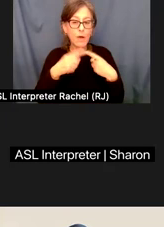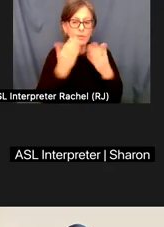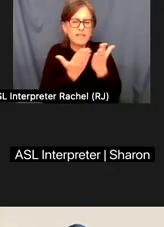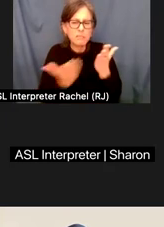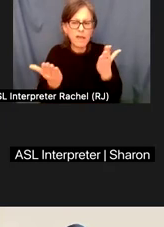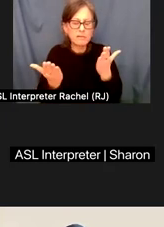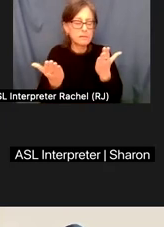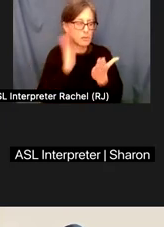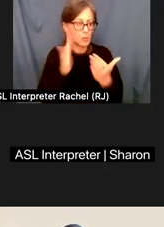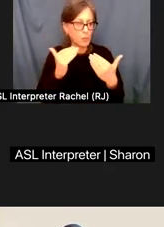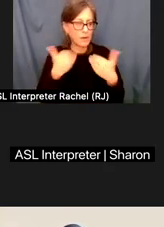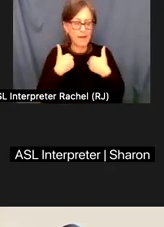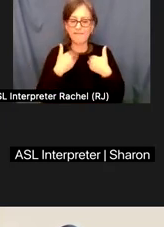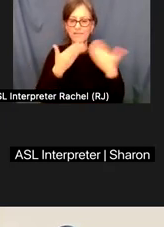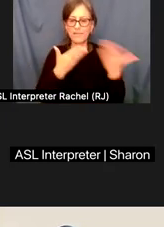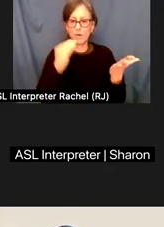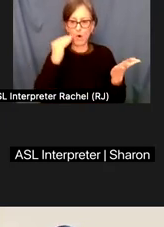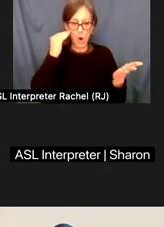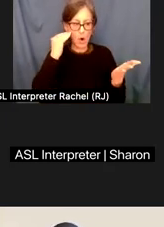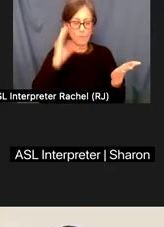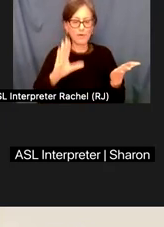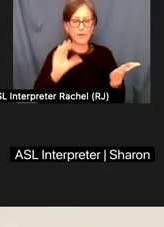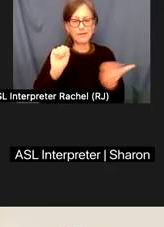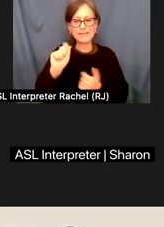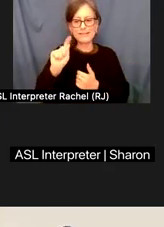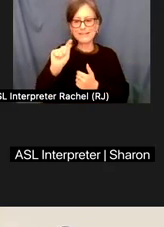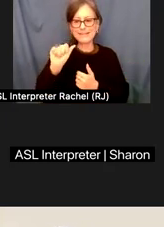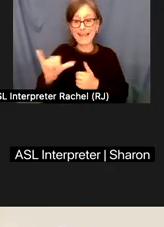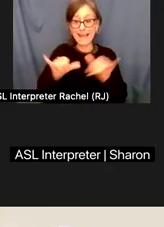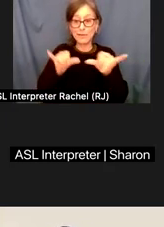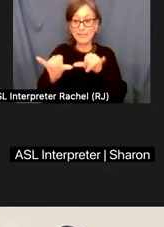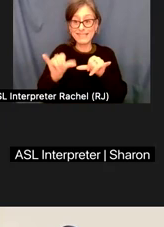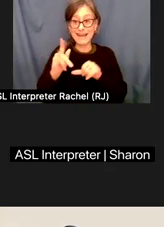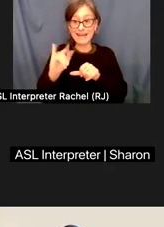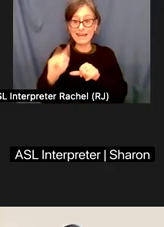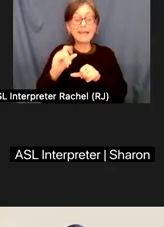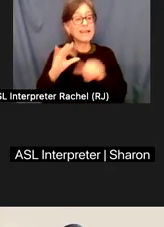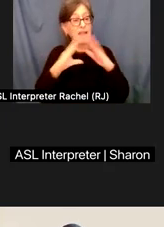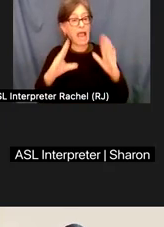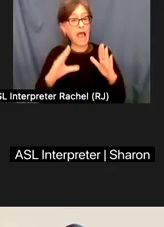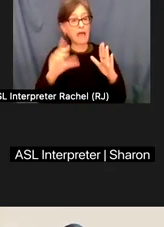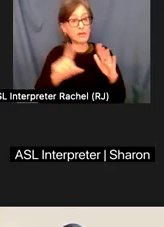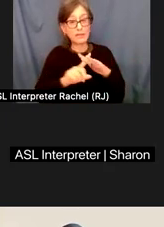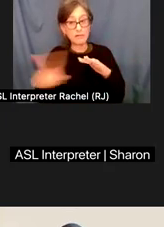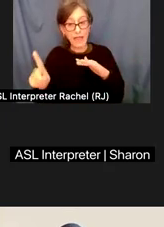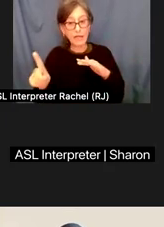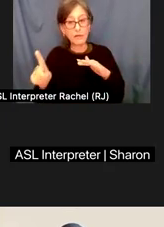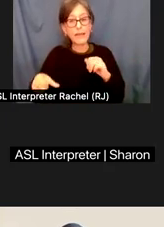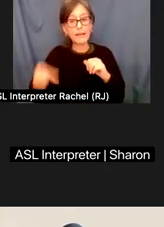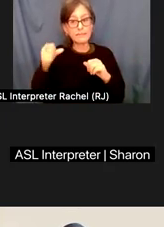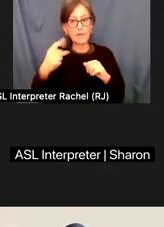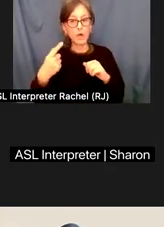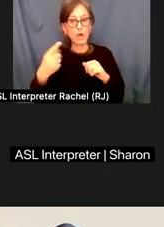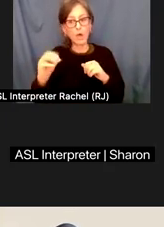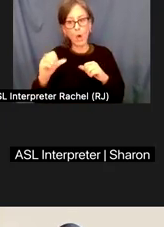to have at home. So this is kind of like your stay kit. So if the house, if you need to evacuate your house, you grab your go bag